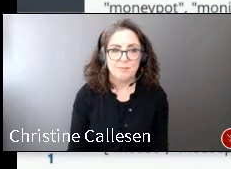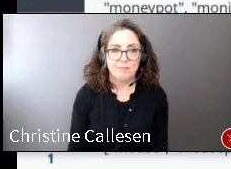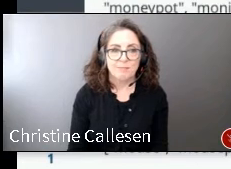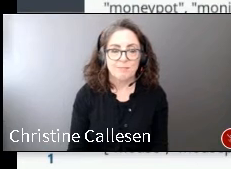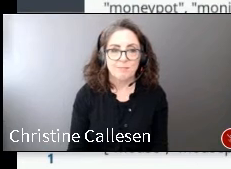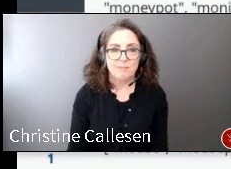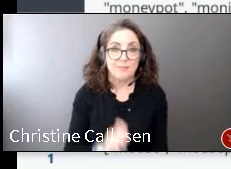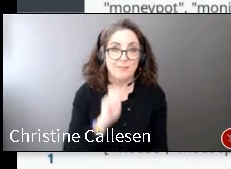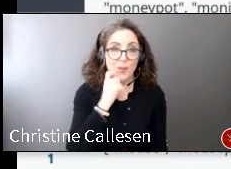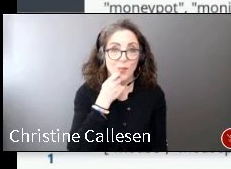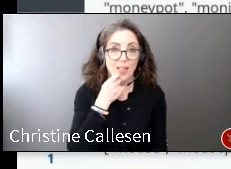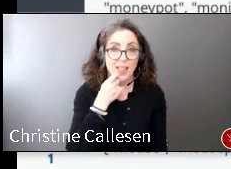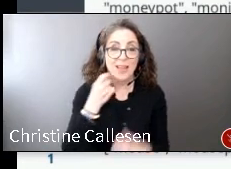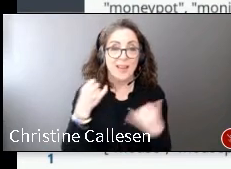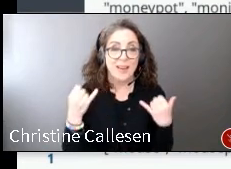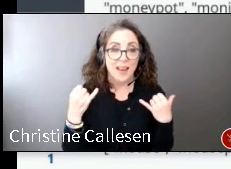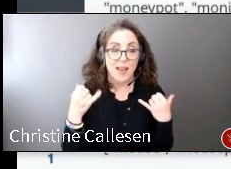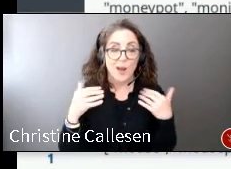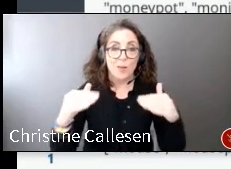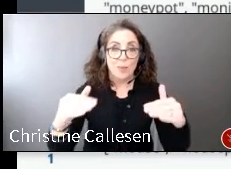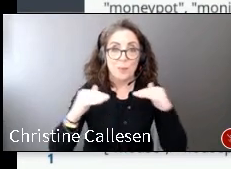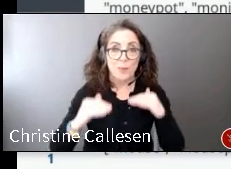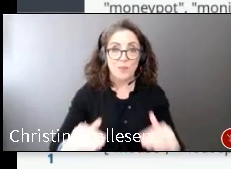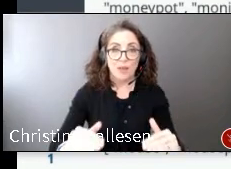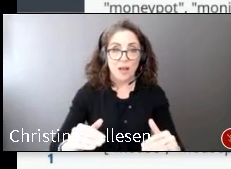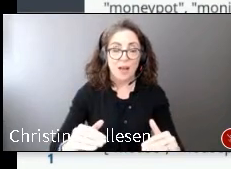Cool. And now we can move on to